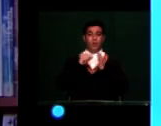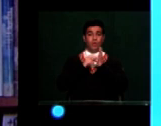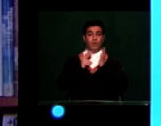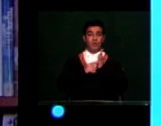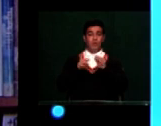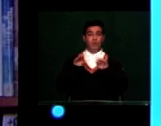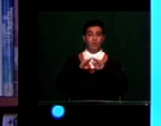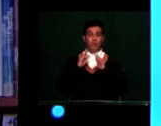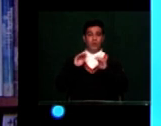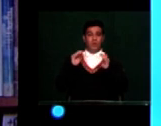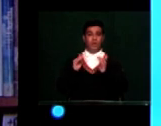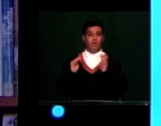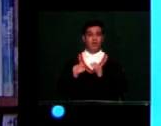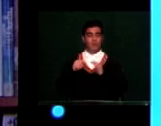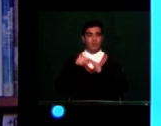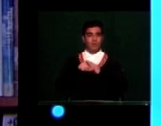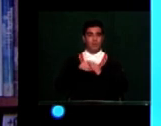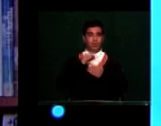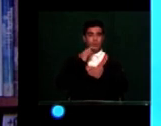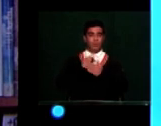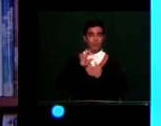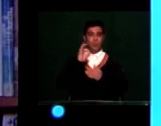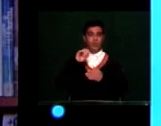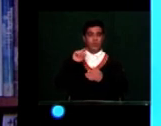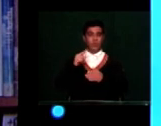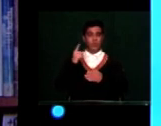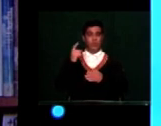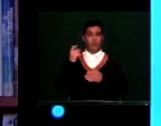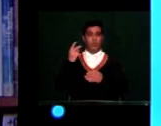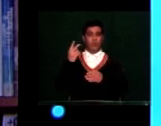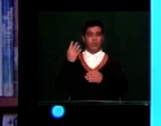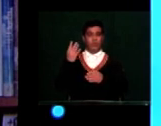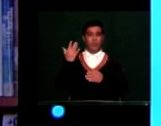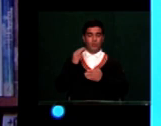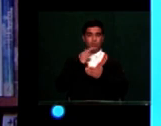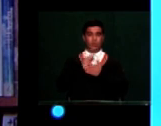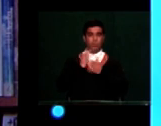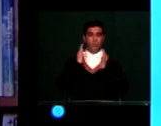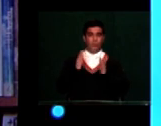bo'lib, qisqartirishlar natijasida 0,45 javobni olamiz.